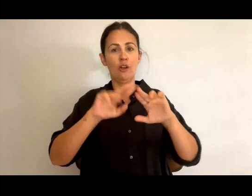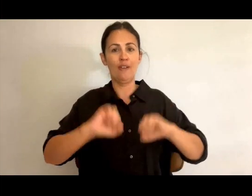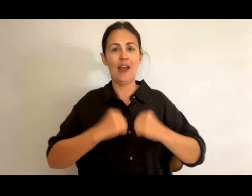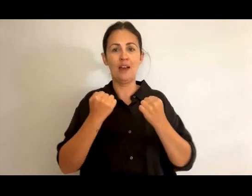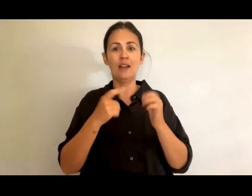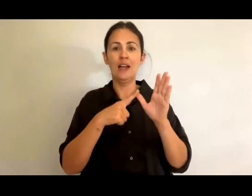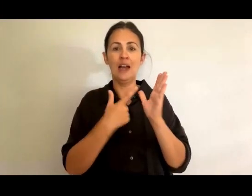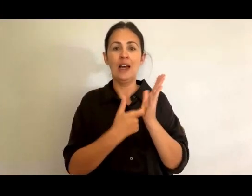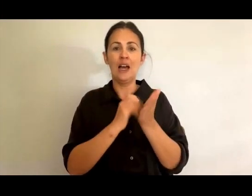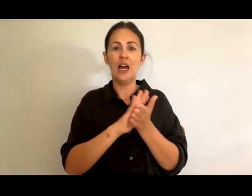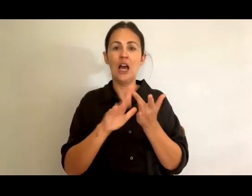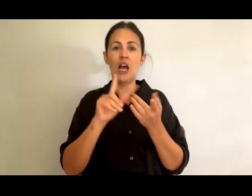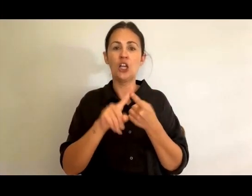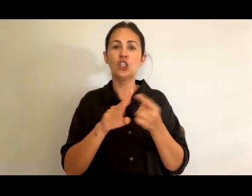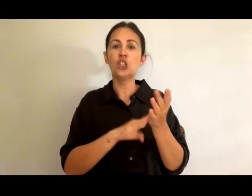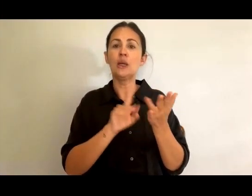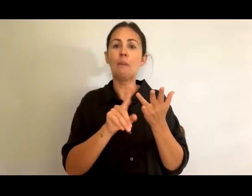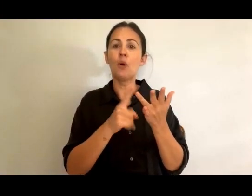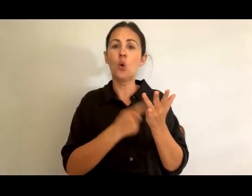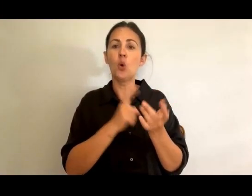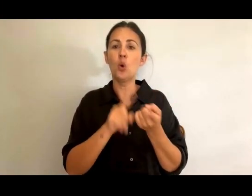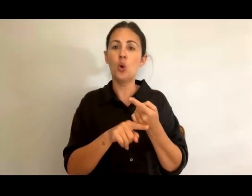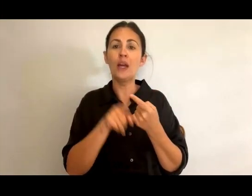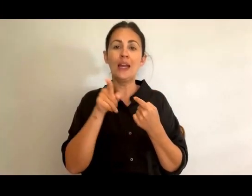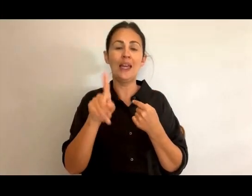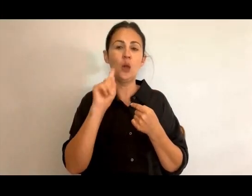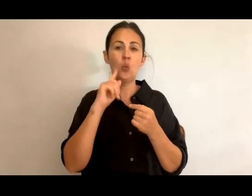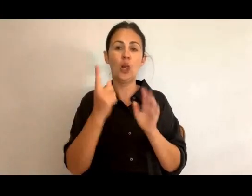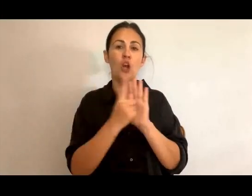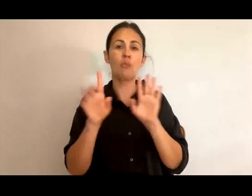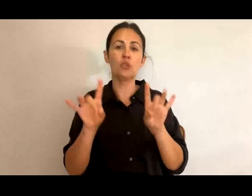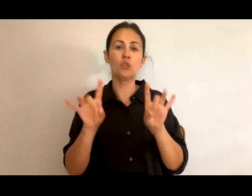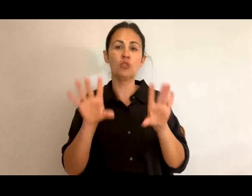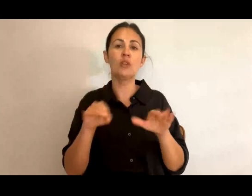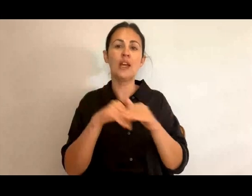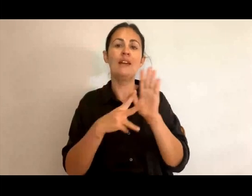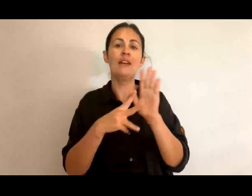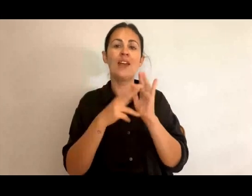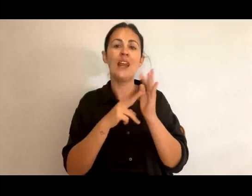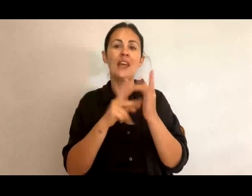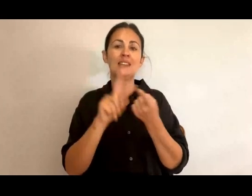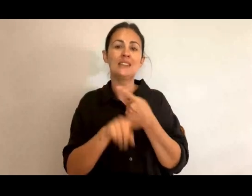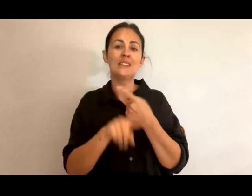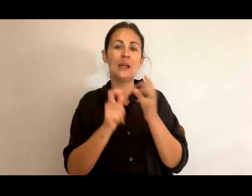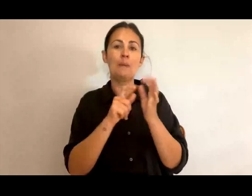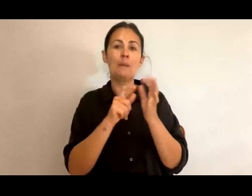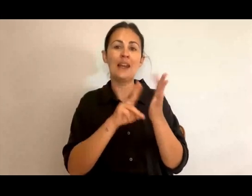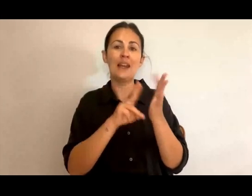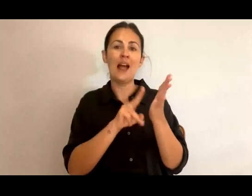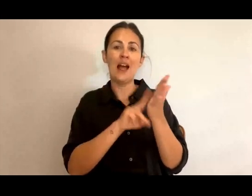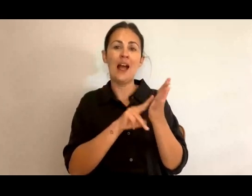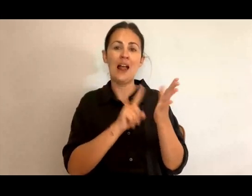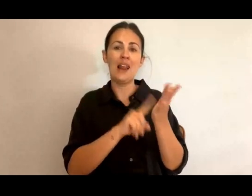the 2024 Venice Biennale with works that directly engage themes of racism, identity and social